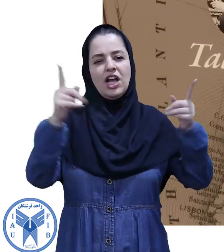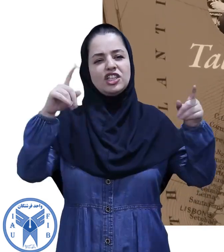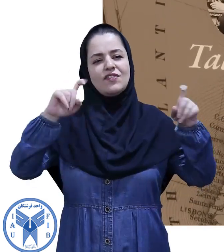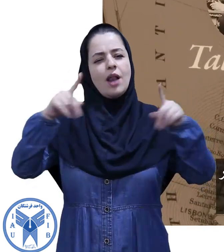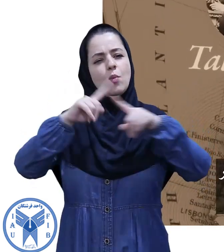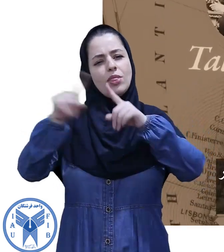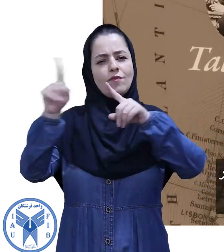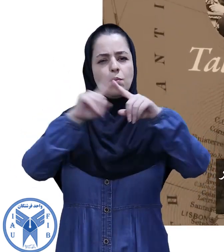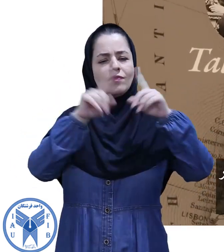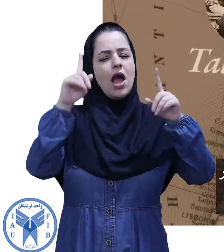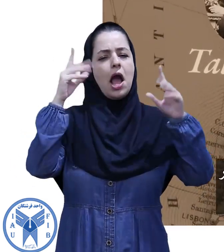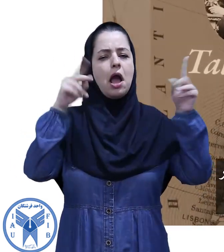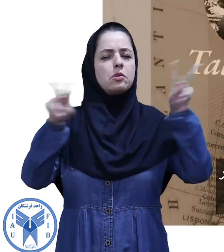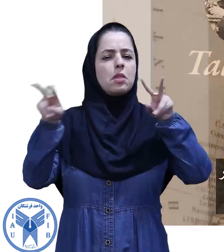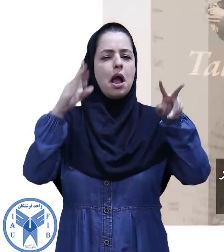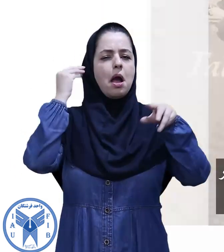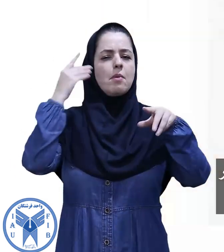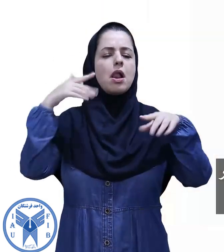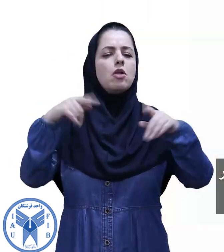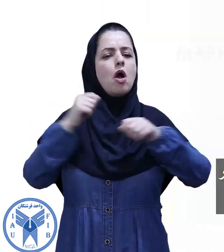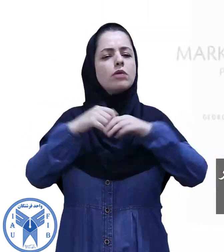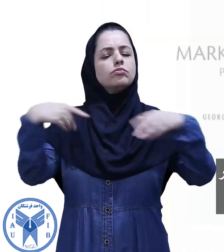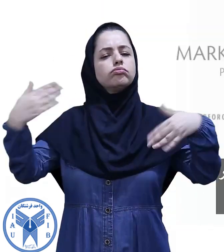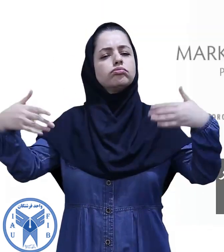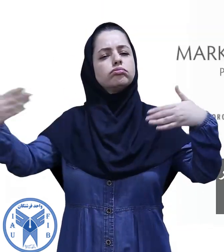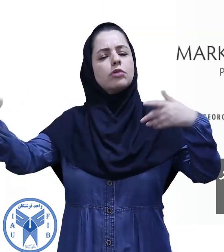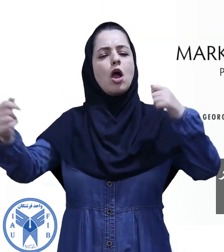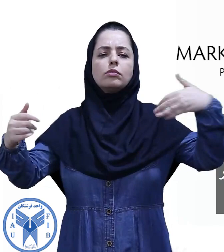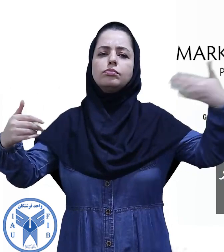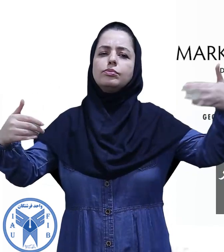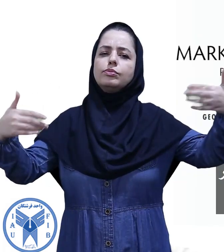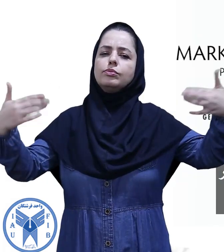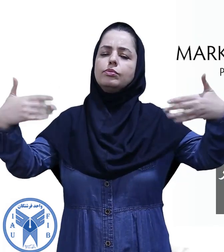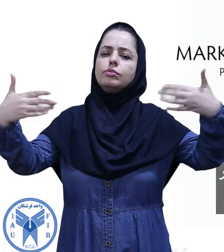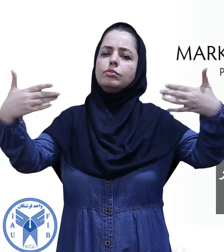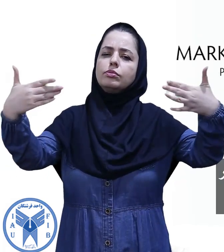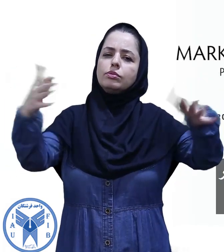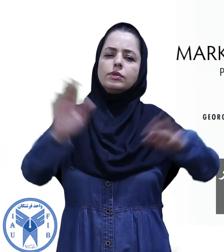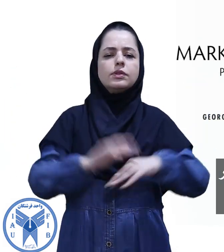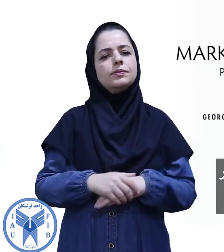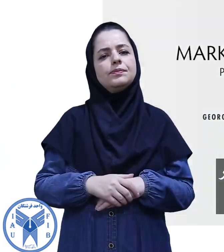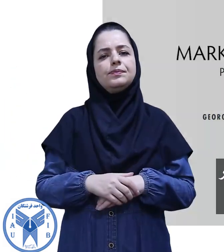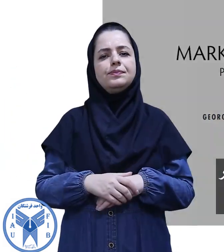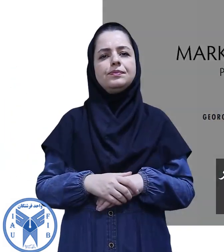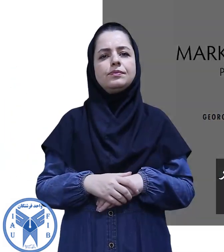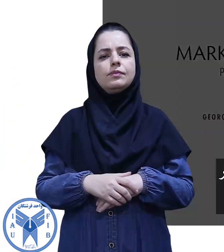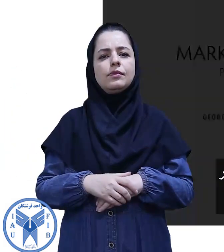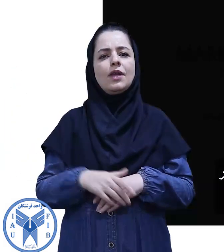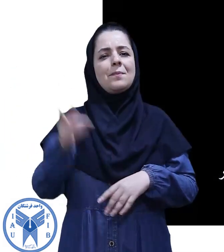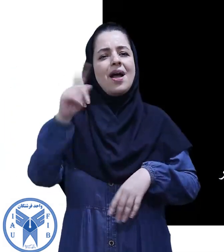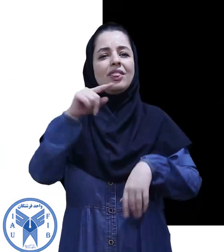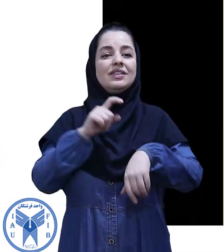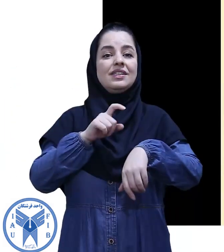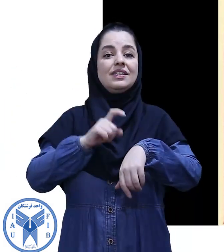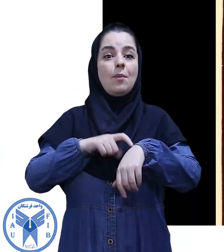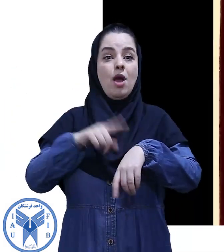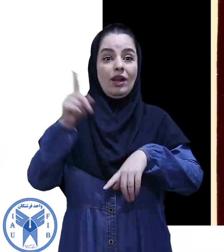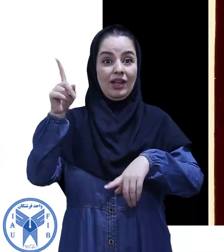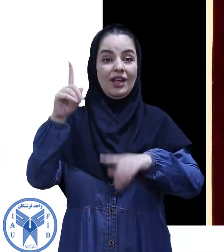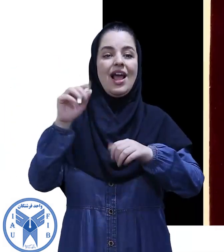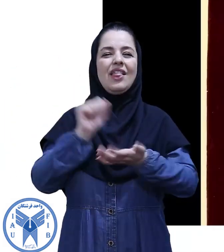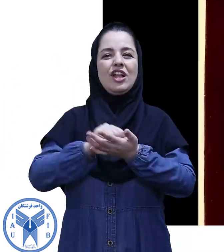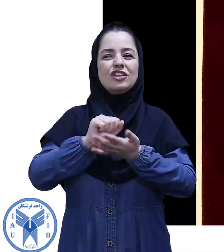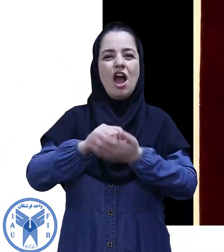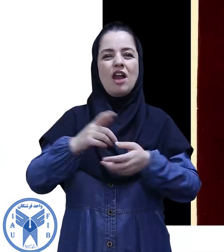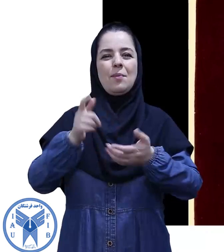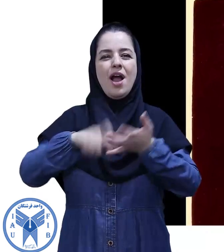paper. Working simultaneously in two different countries, not quite knowing about the other.